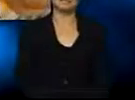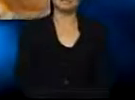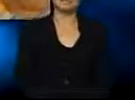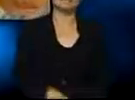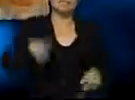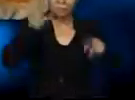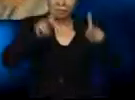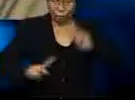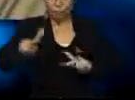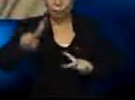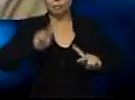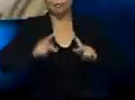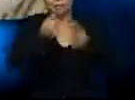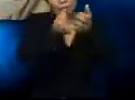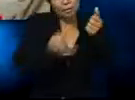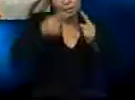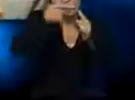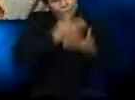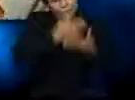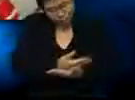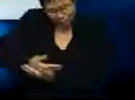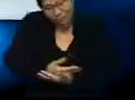Human beings give birth to babies.